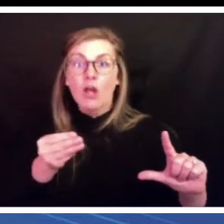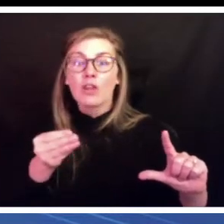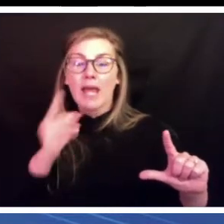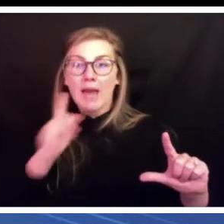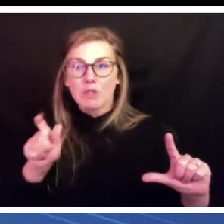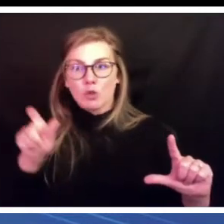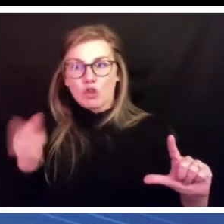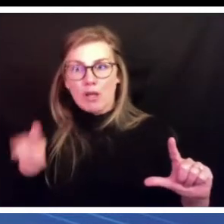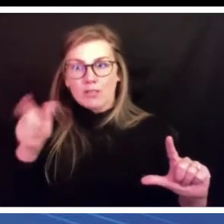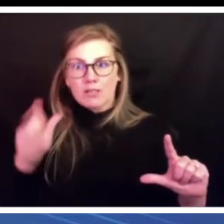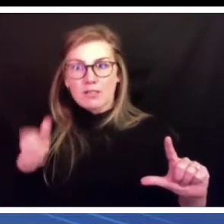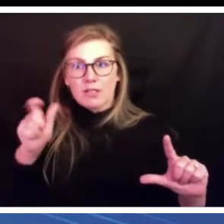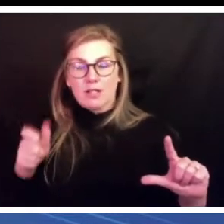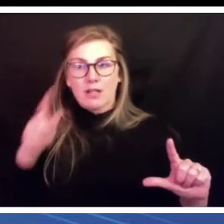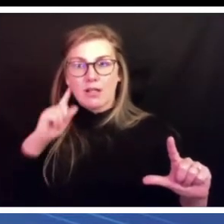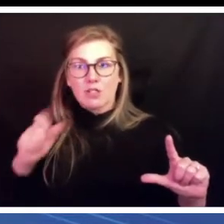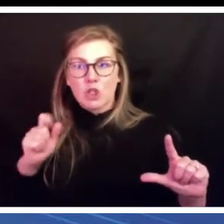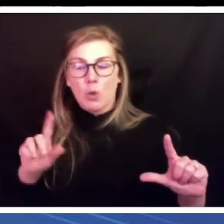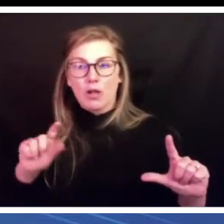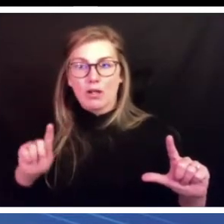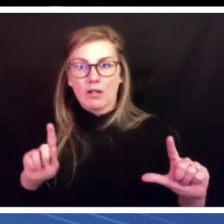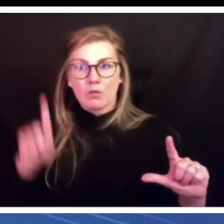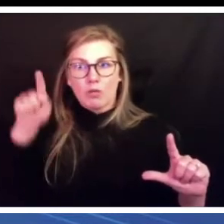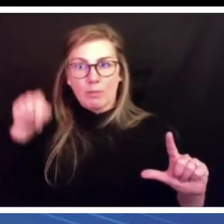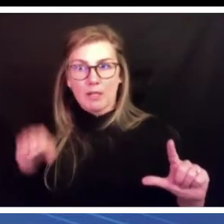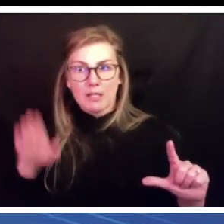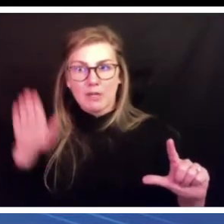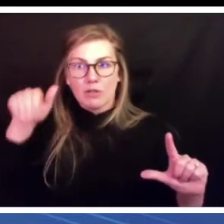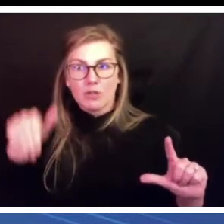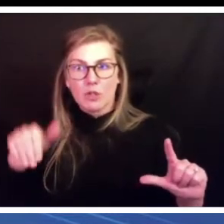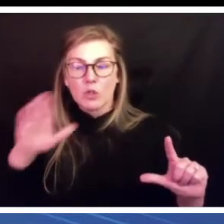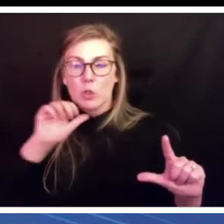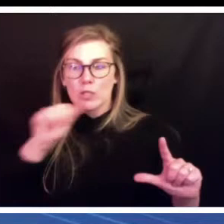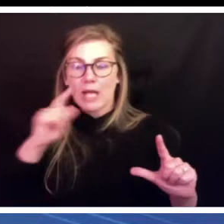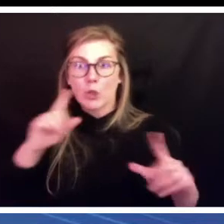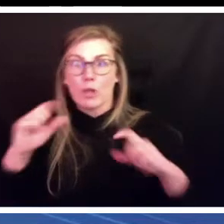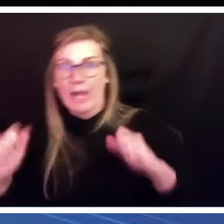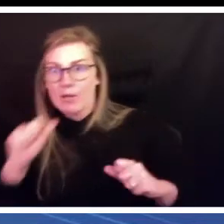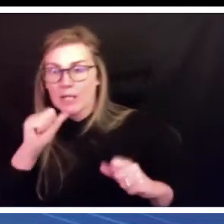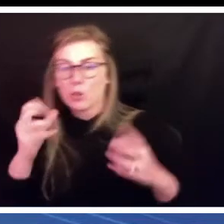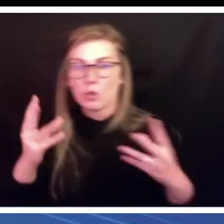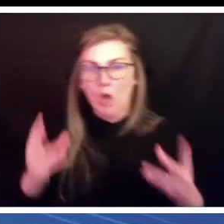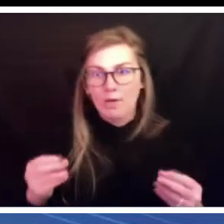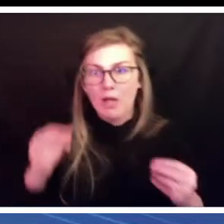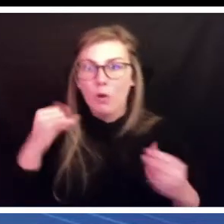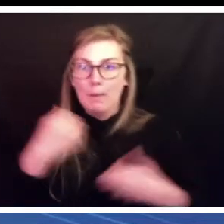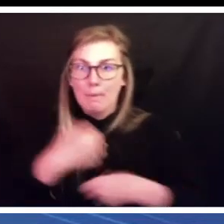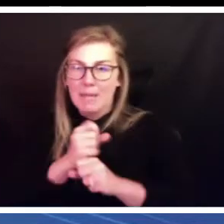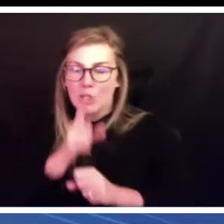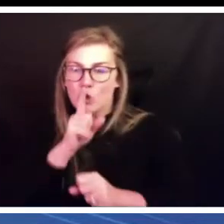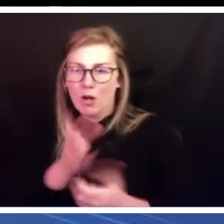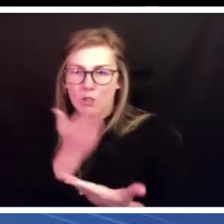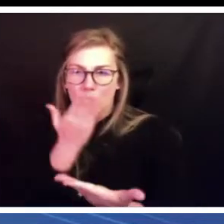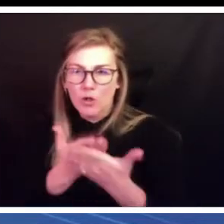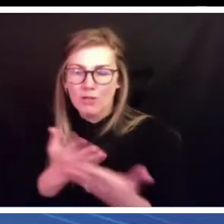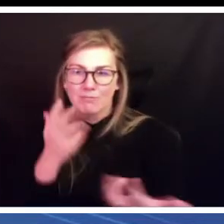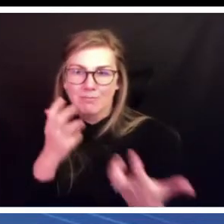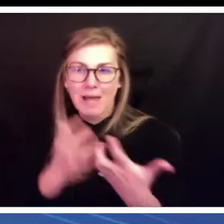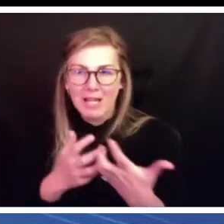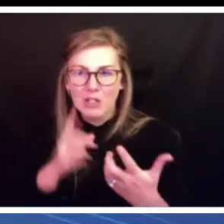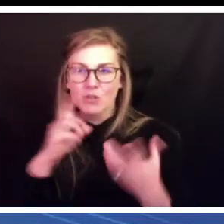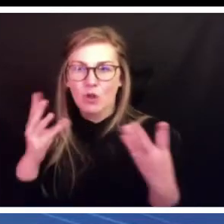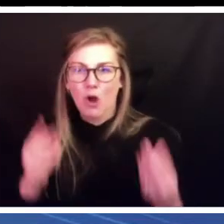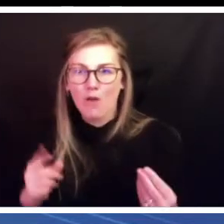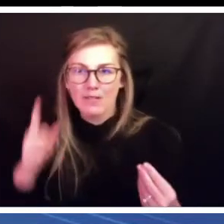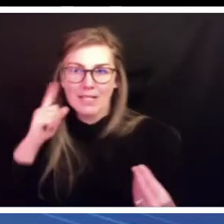best we can. Sometimes we're also moving some of the media. They use the stems, which is part of that's probably not for most people to hear about. But the stems is where we're using